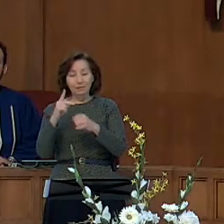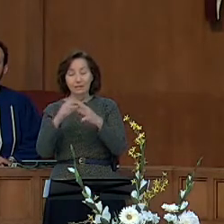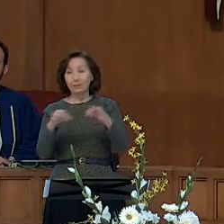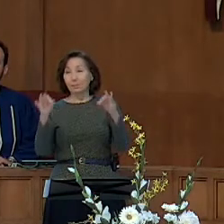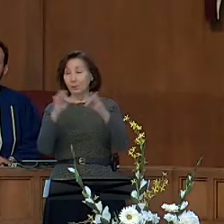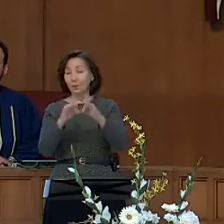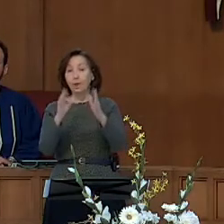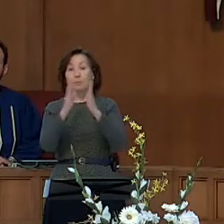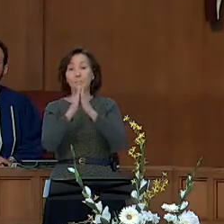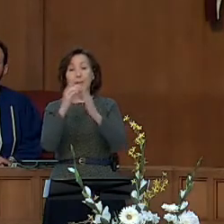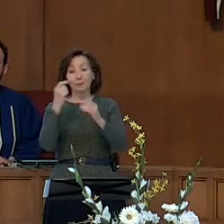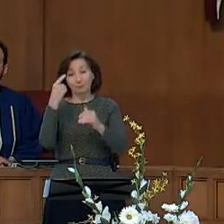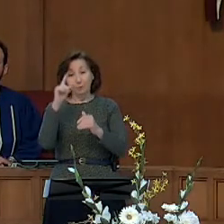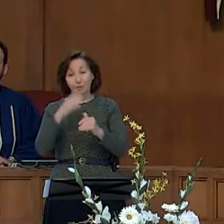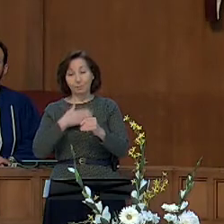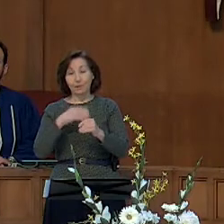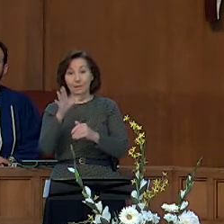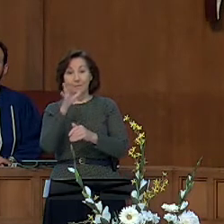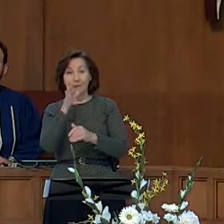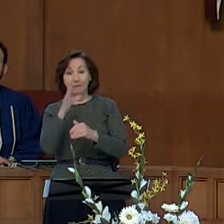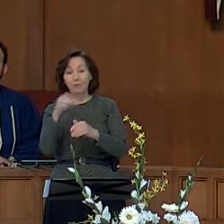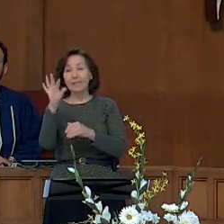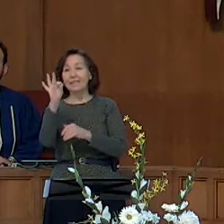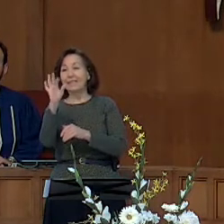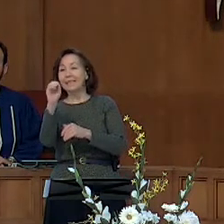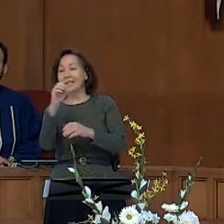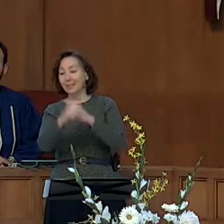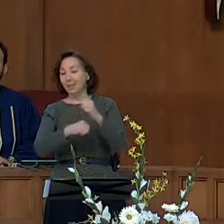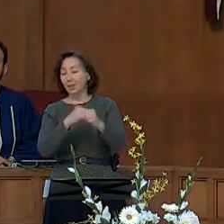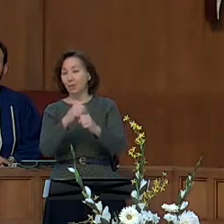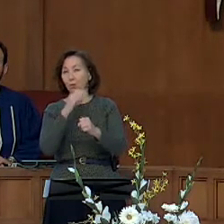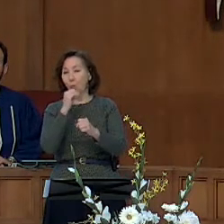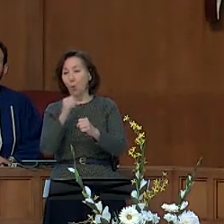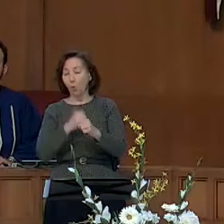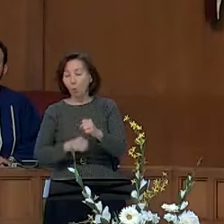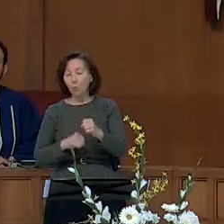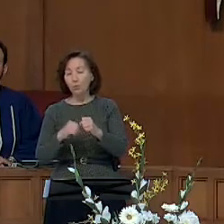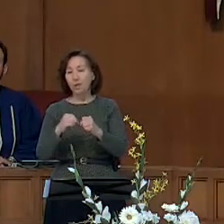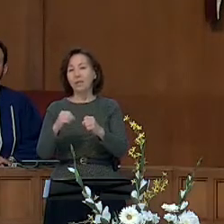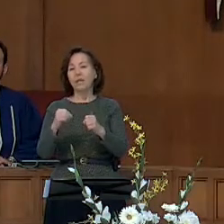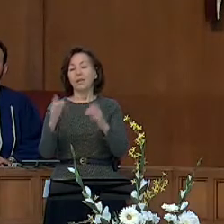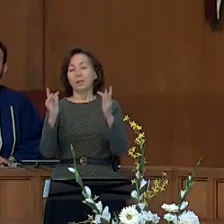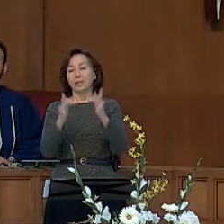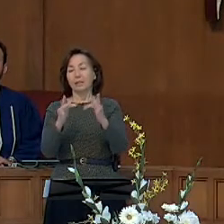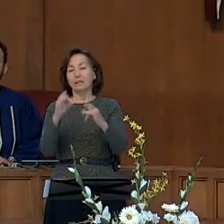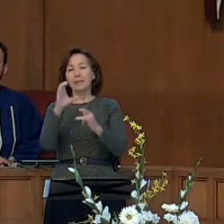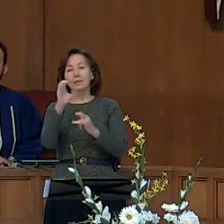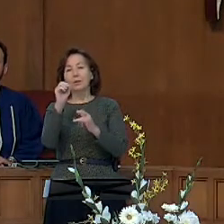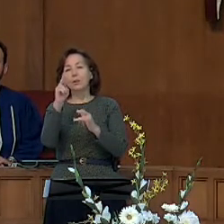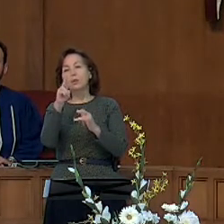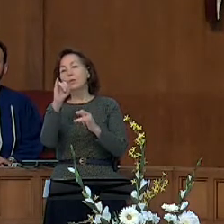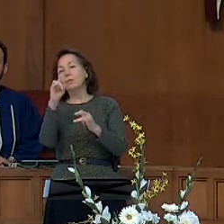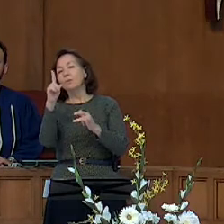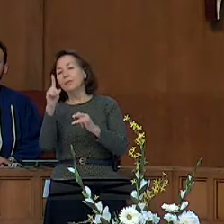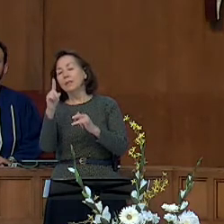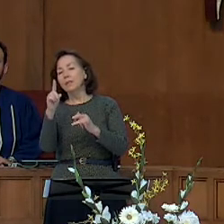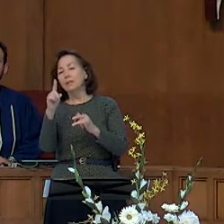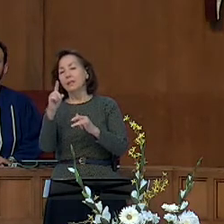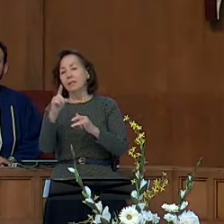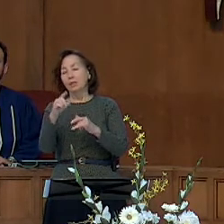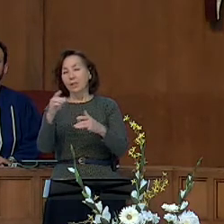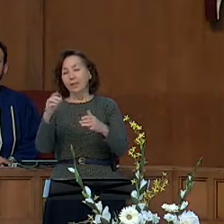for my mom. My mom is 90 years old, and she contracted COVID on this past week, and she had a high